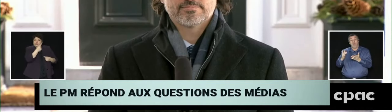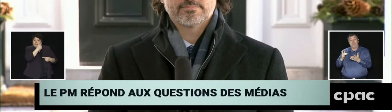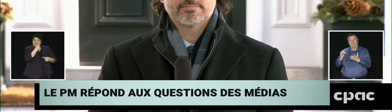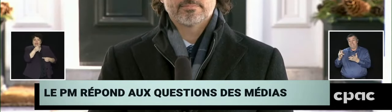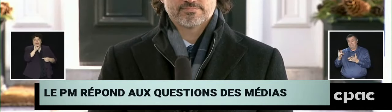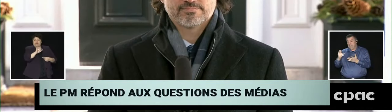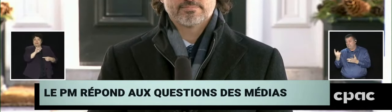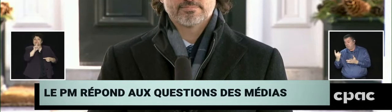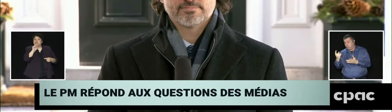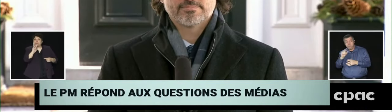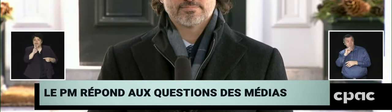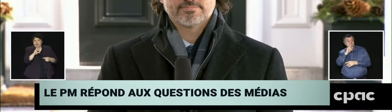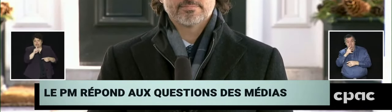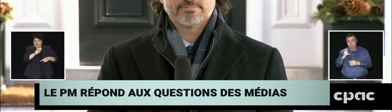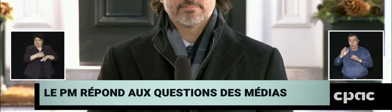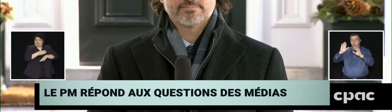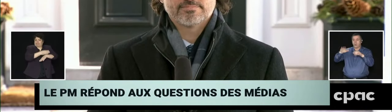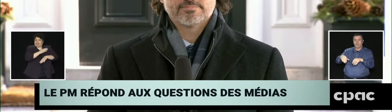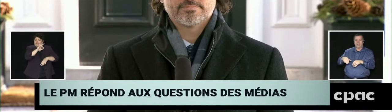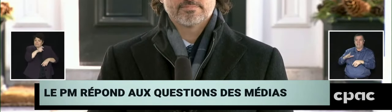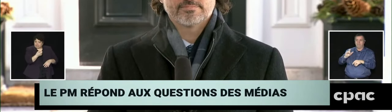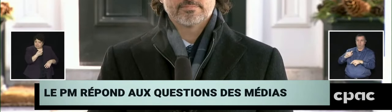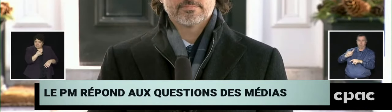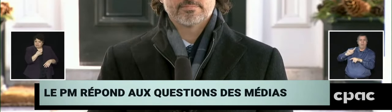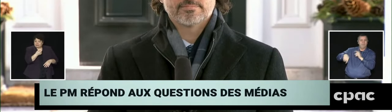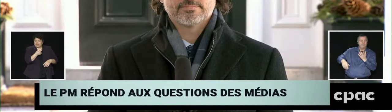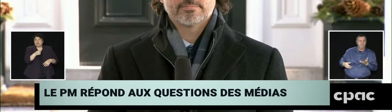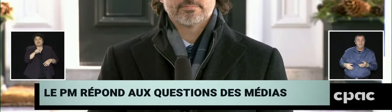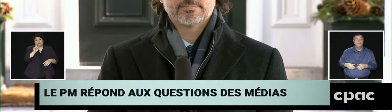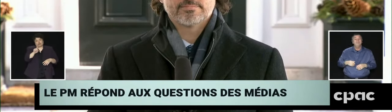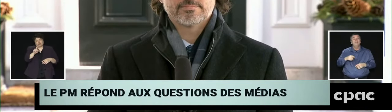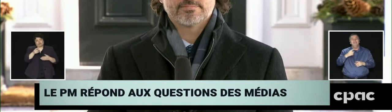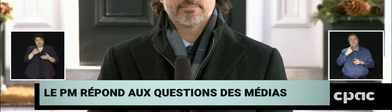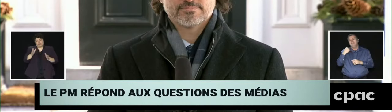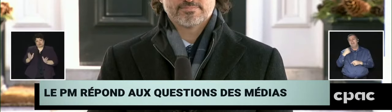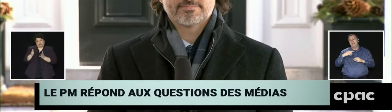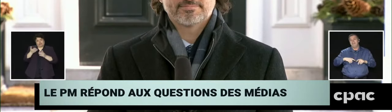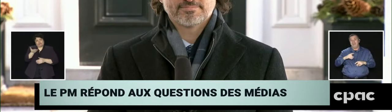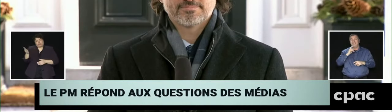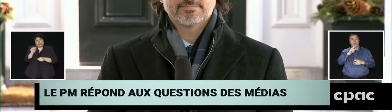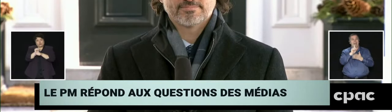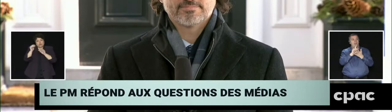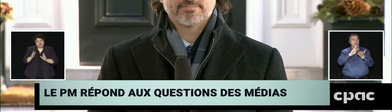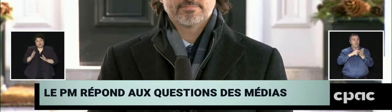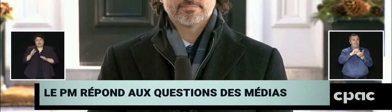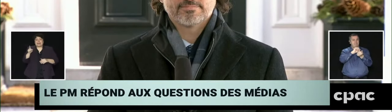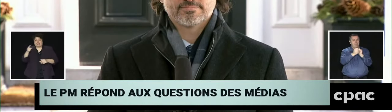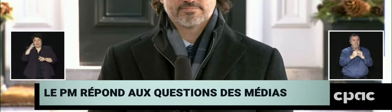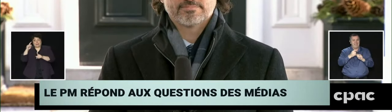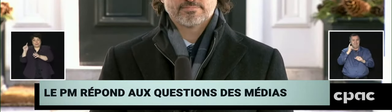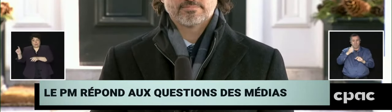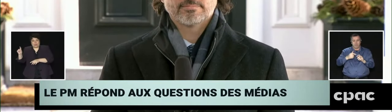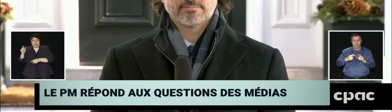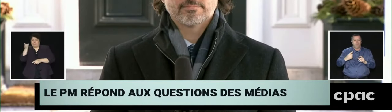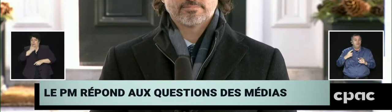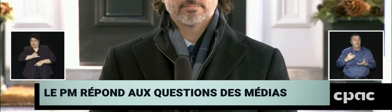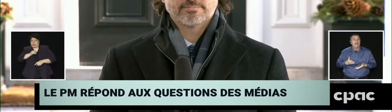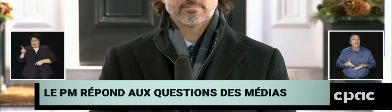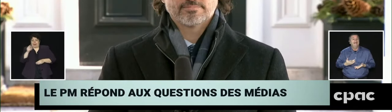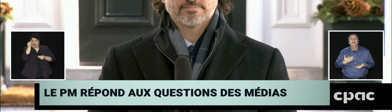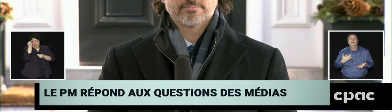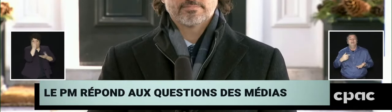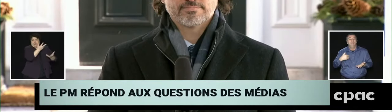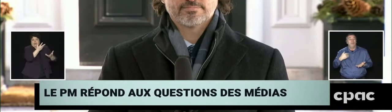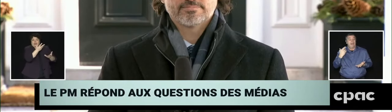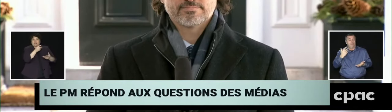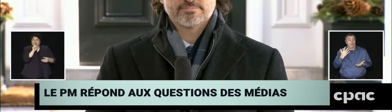needed fixing and that it should be expanded to encourage more workers to come forward and flag wrongdoing so that corrective steps could be